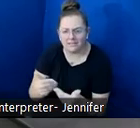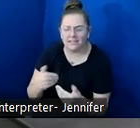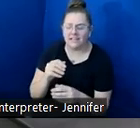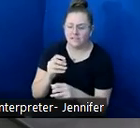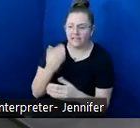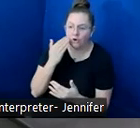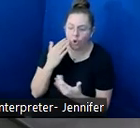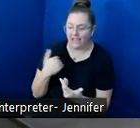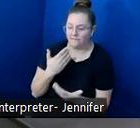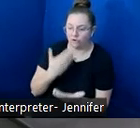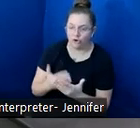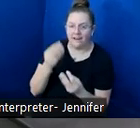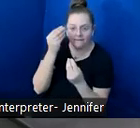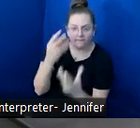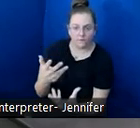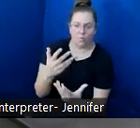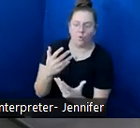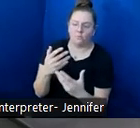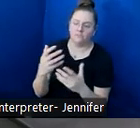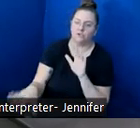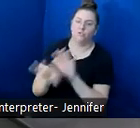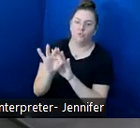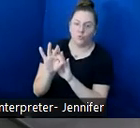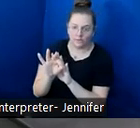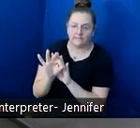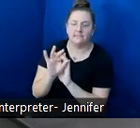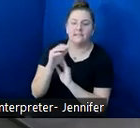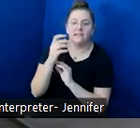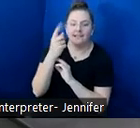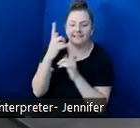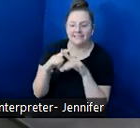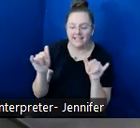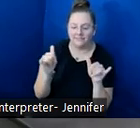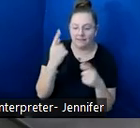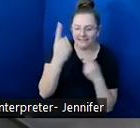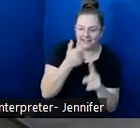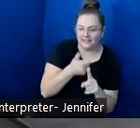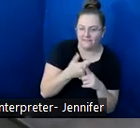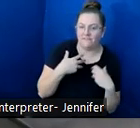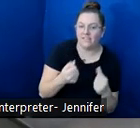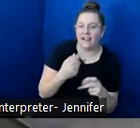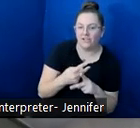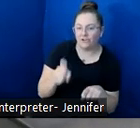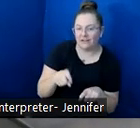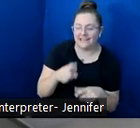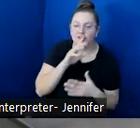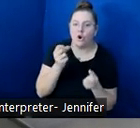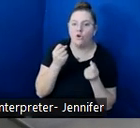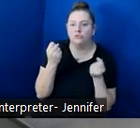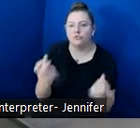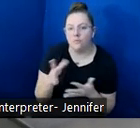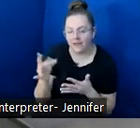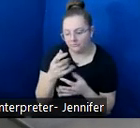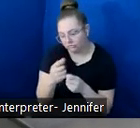healthcare enrollment choice while considering their healthcare needs. So there are so many different options, and we just look